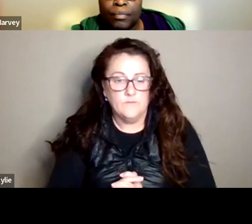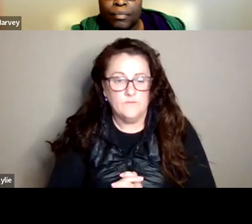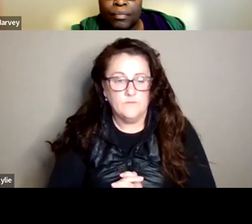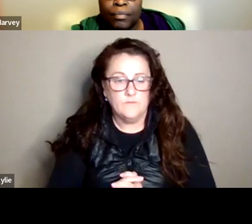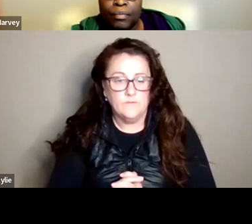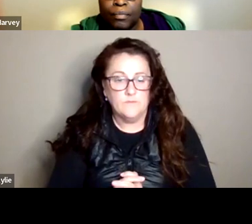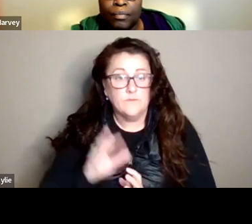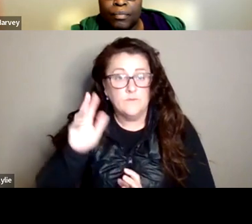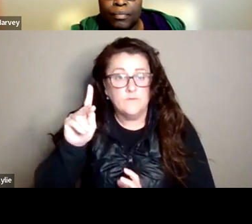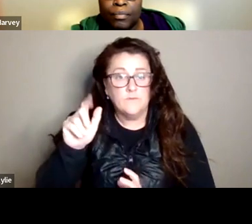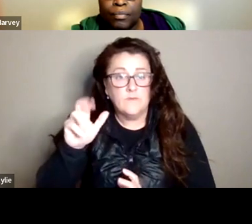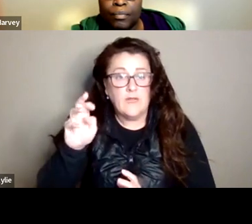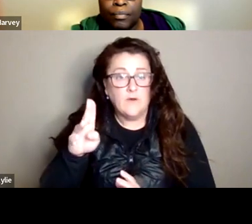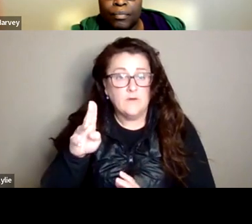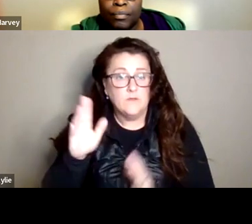Karen, are you with us?